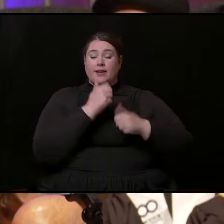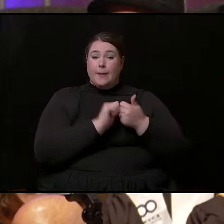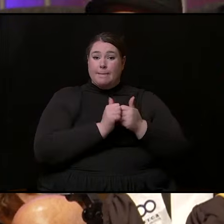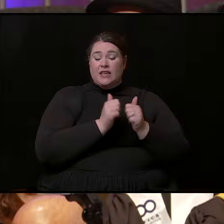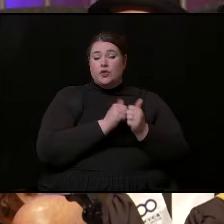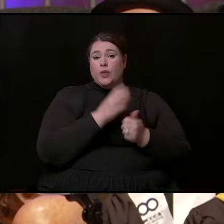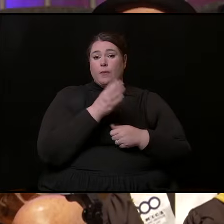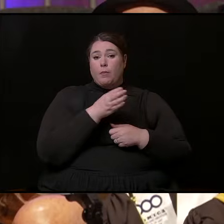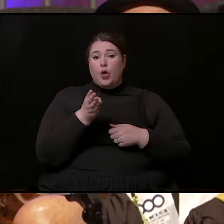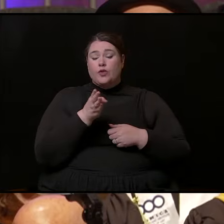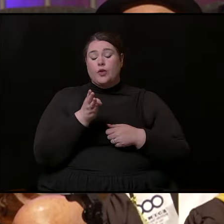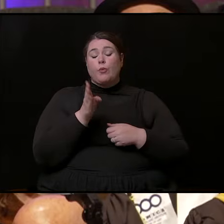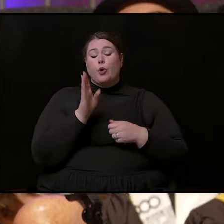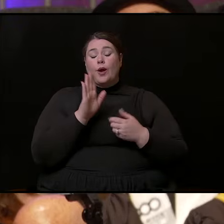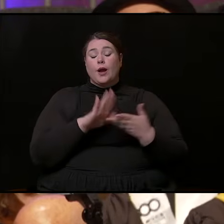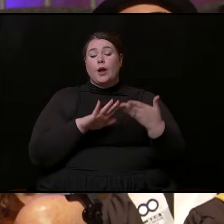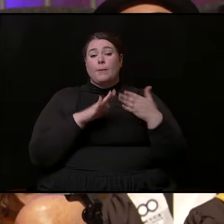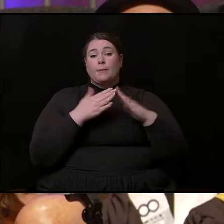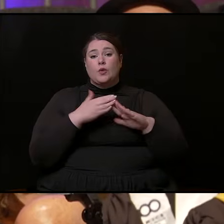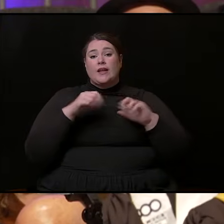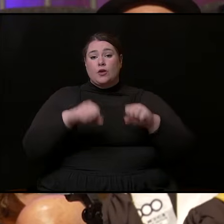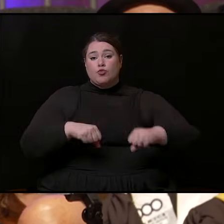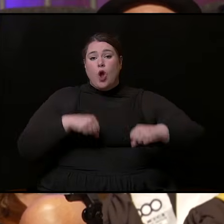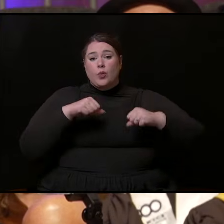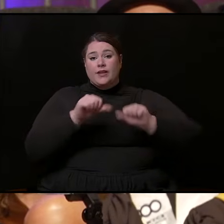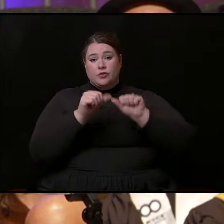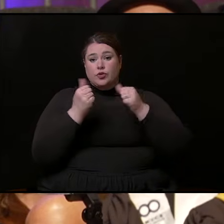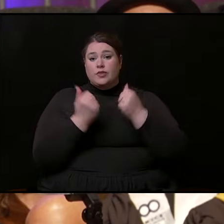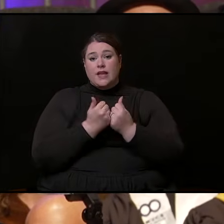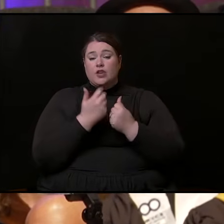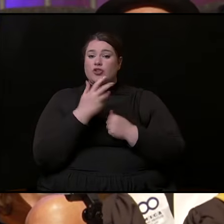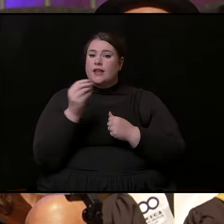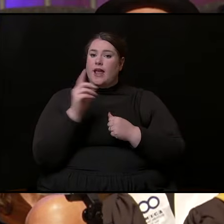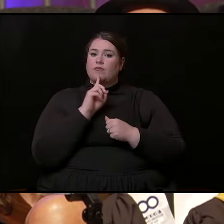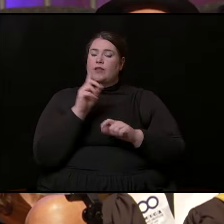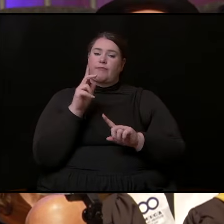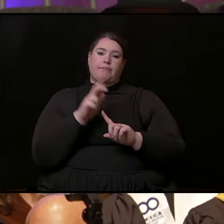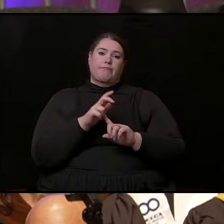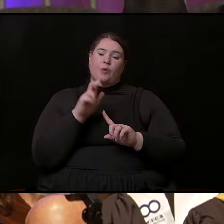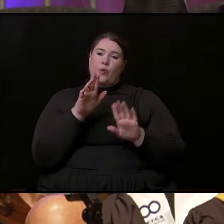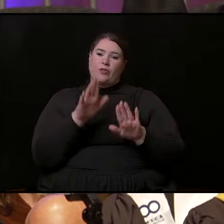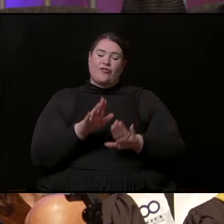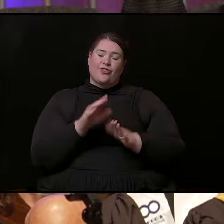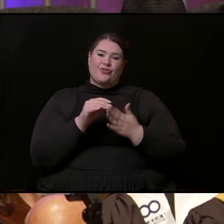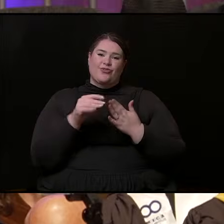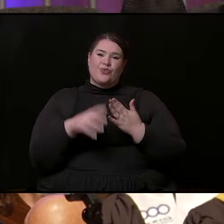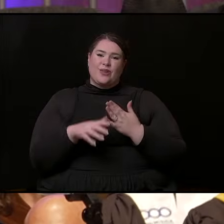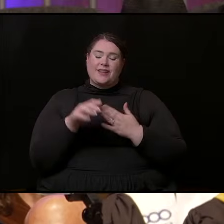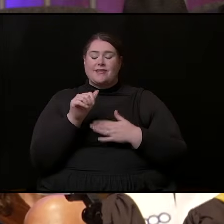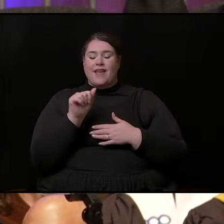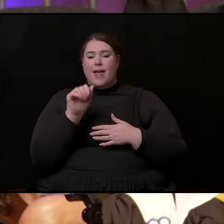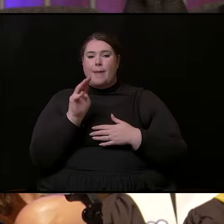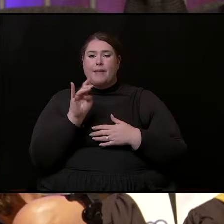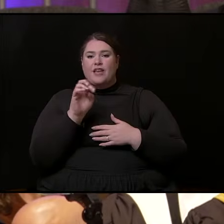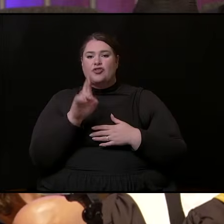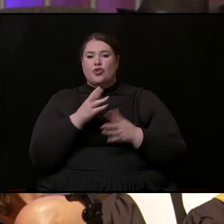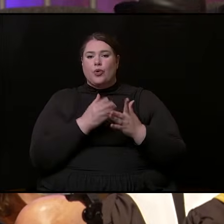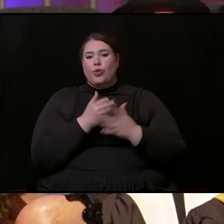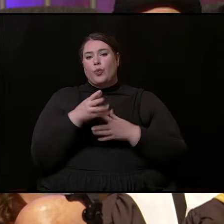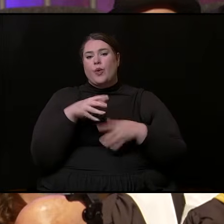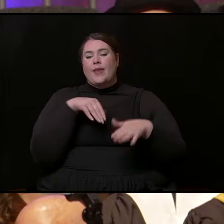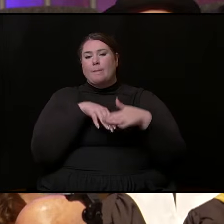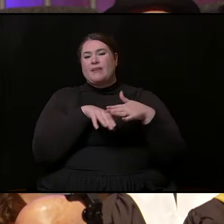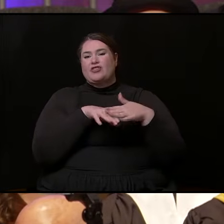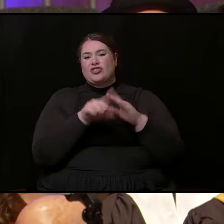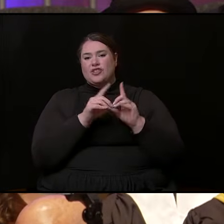Baltimore Community Rowing Association, and a remarkable, wonderful student ambassador through the Office of Admissions. So